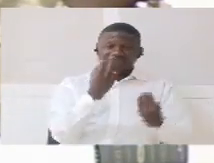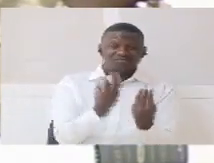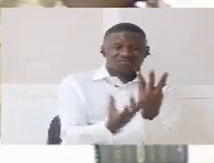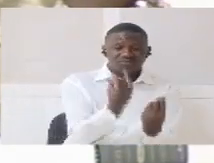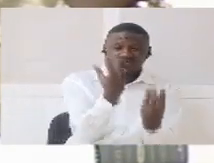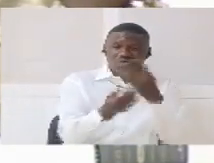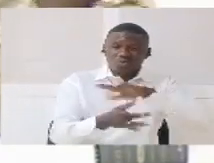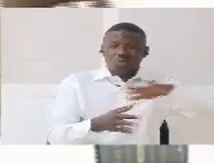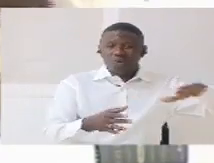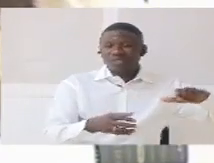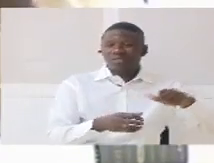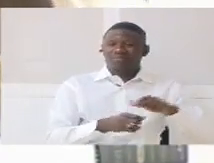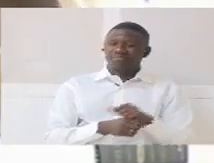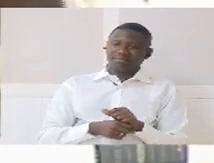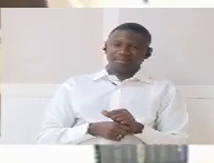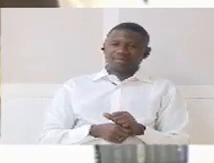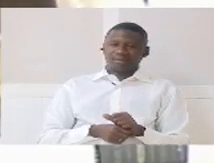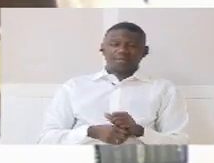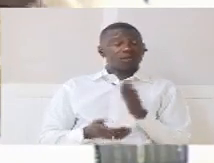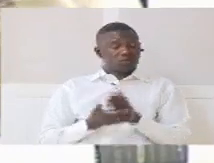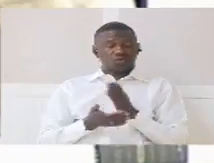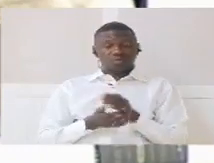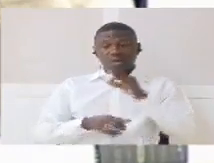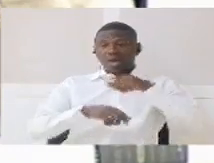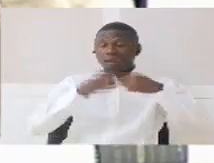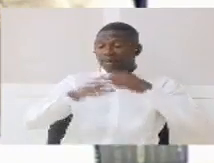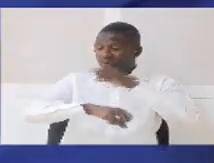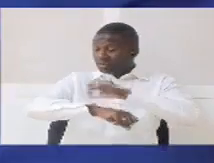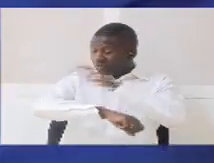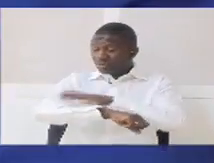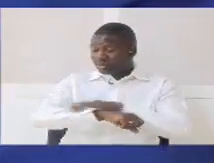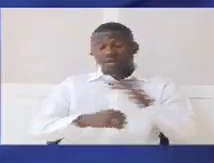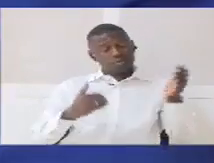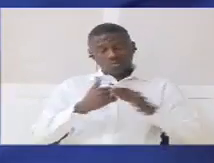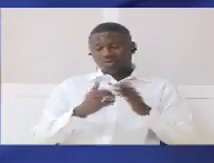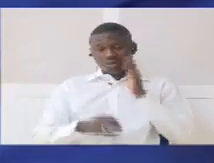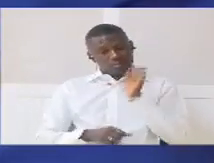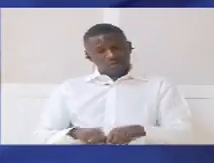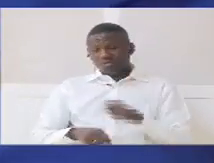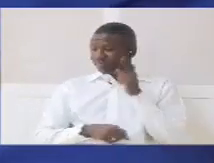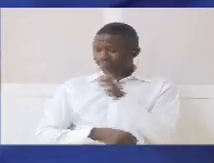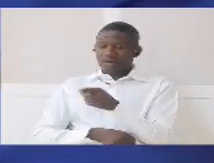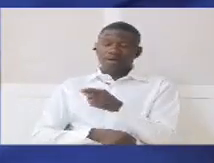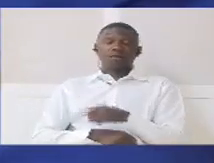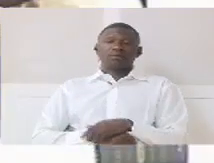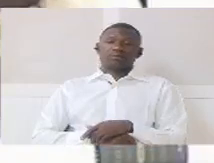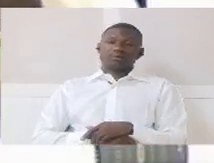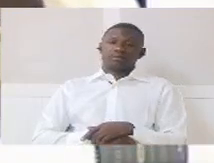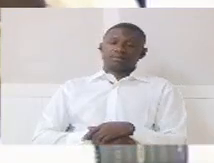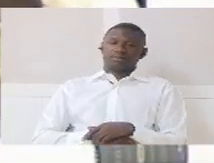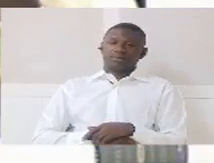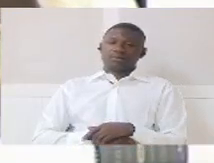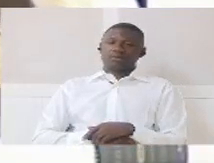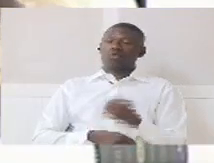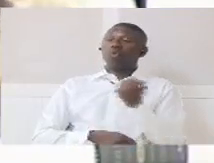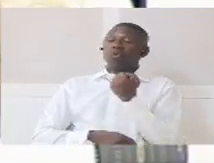inside the mangrove swamp. Obviously, Susula, okay, motor when you're in college. Obviously, there's no doubt that the mosquitoes will be there. So, I've told the management